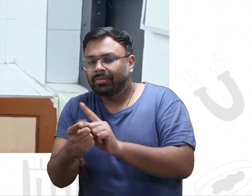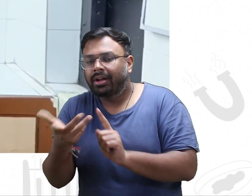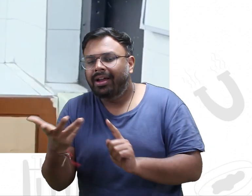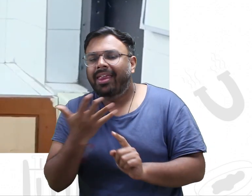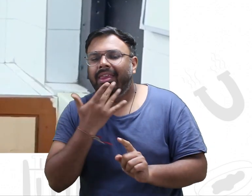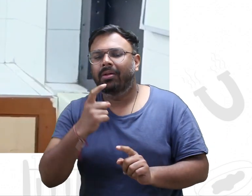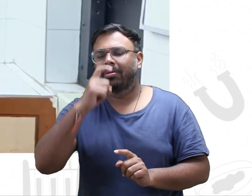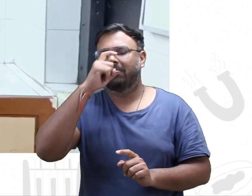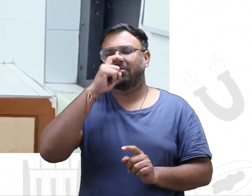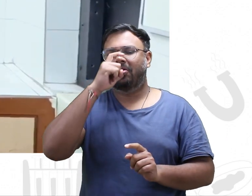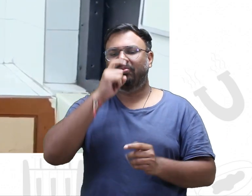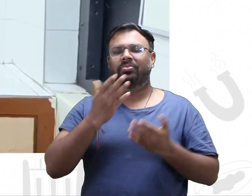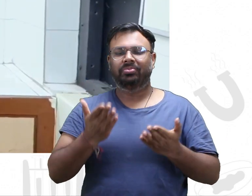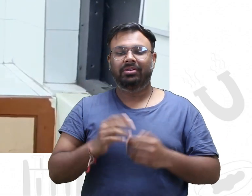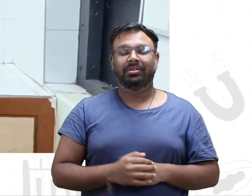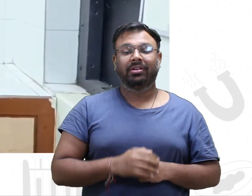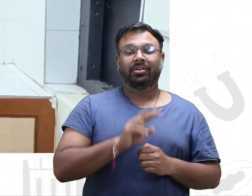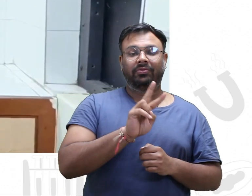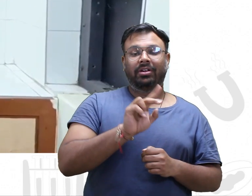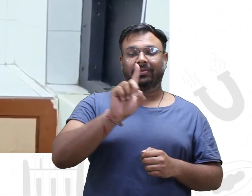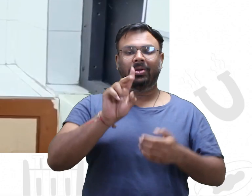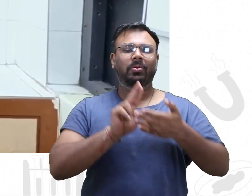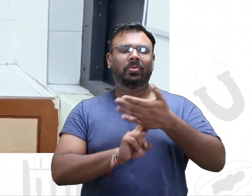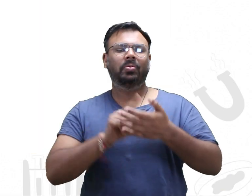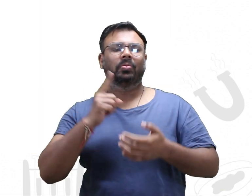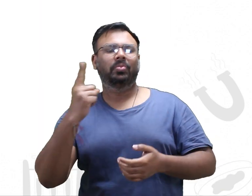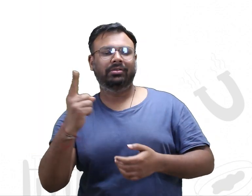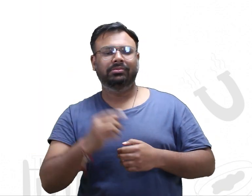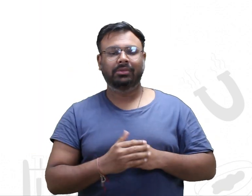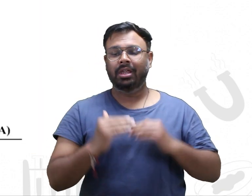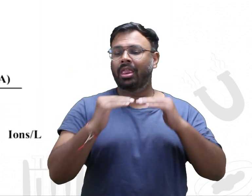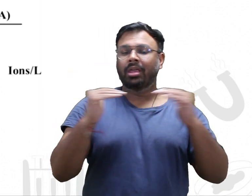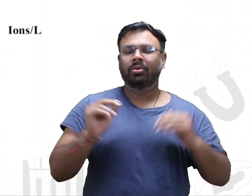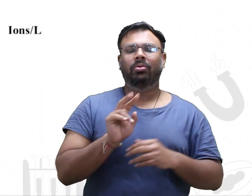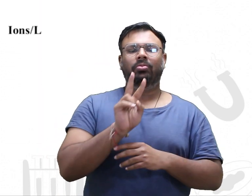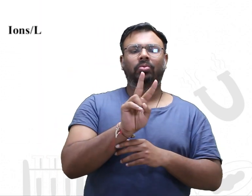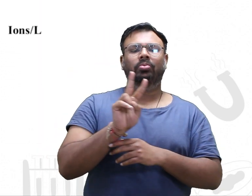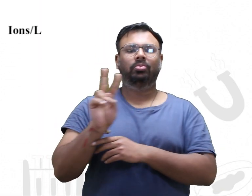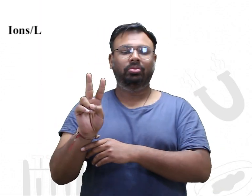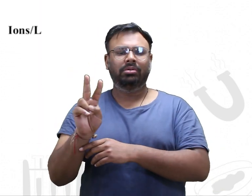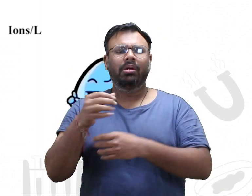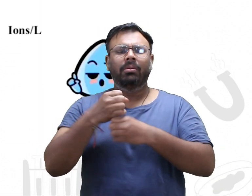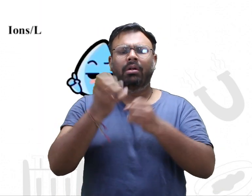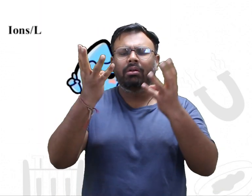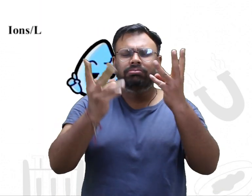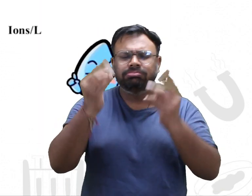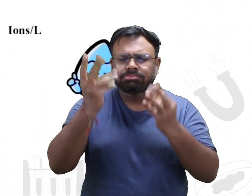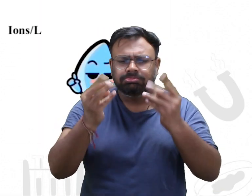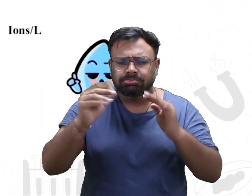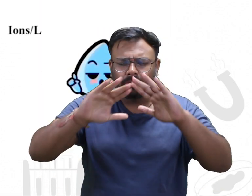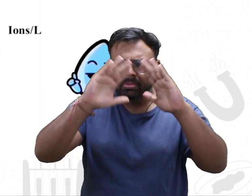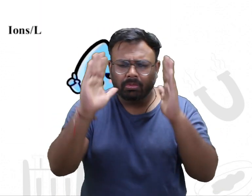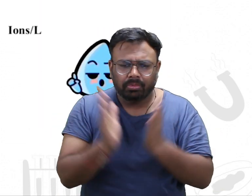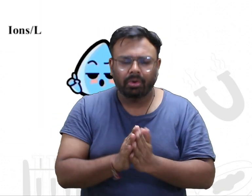against EDTA until the solution color changes to blue in color. To determine the calcium level, V1N1 equal to V2N2 formula is